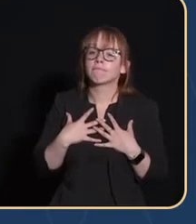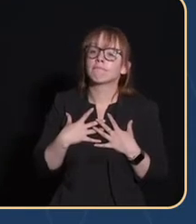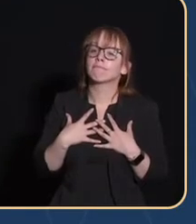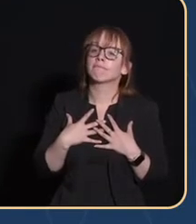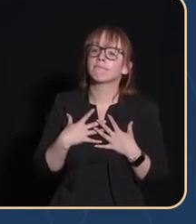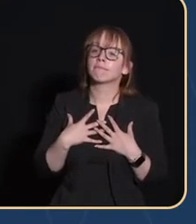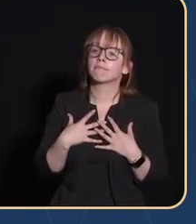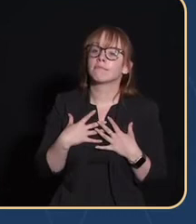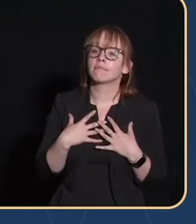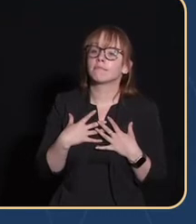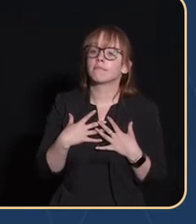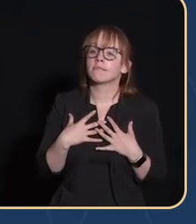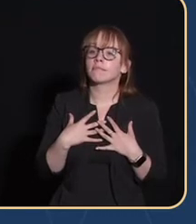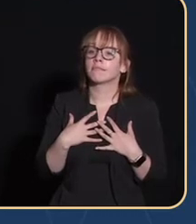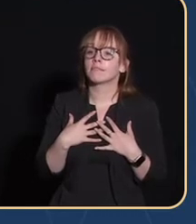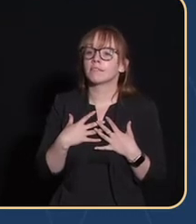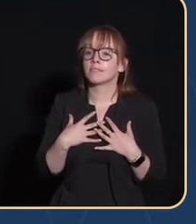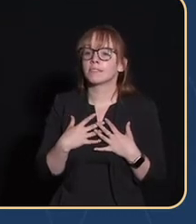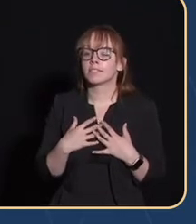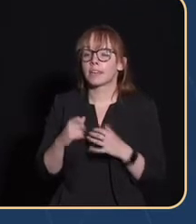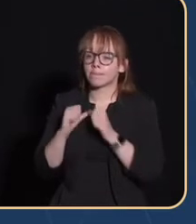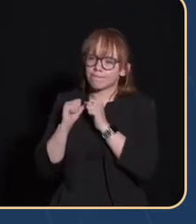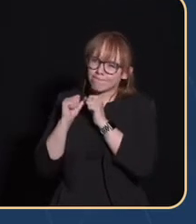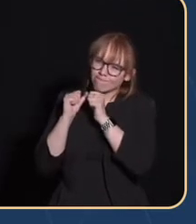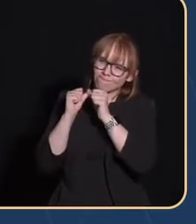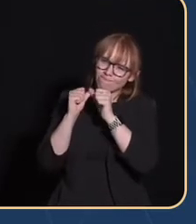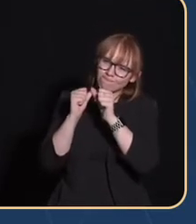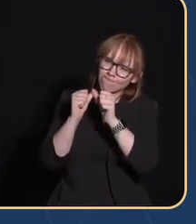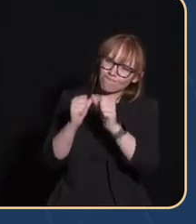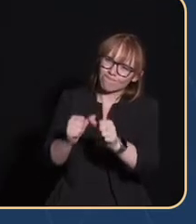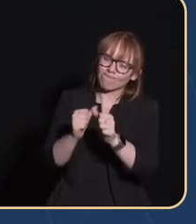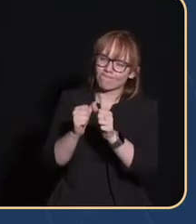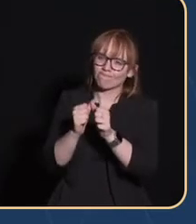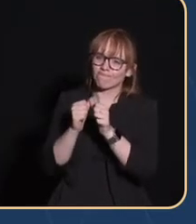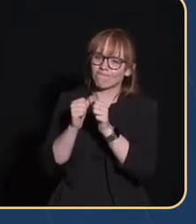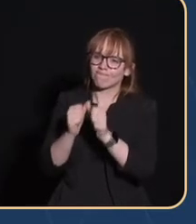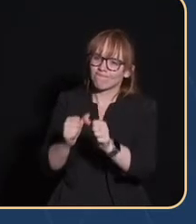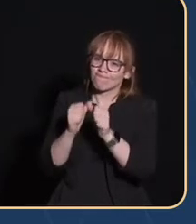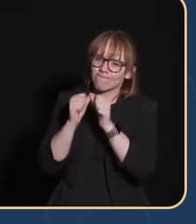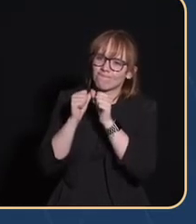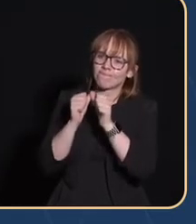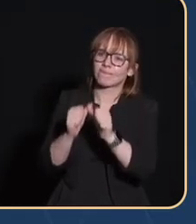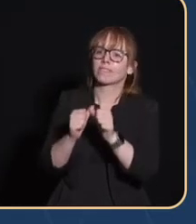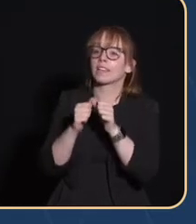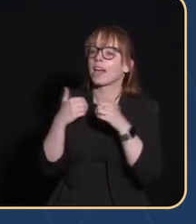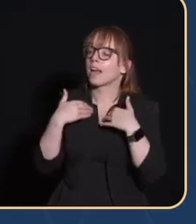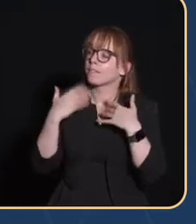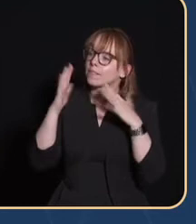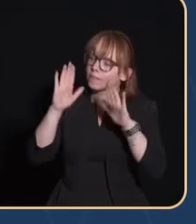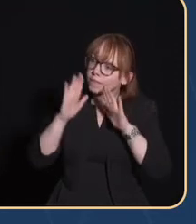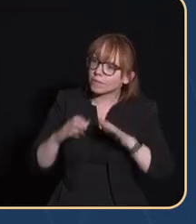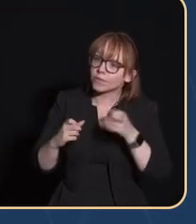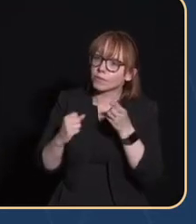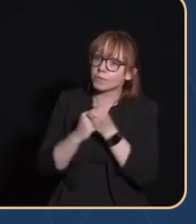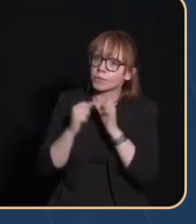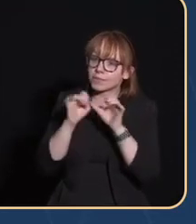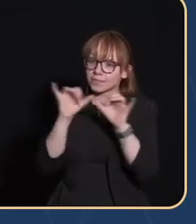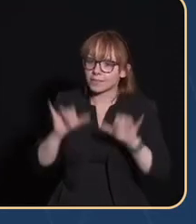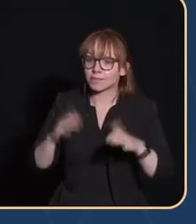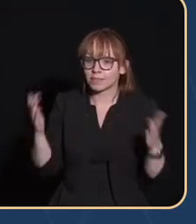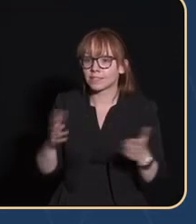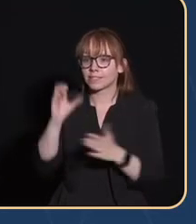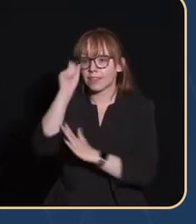With dedication and perseverance, I kept on pushing forward, and I have a good support system here at St. Paul